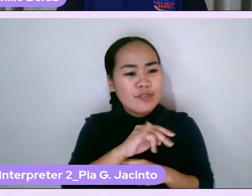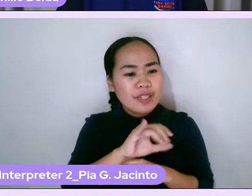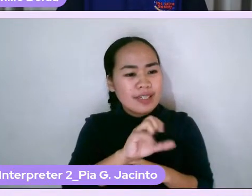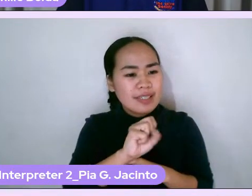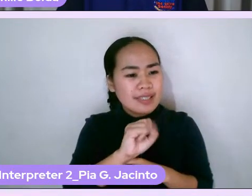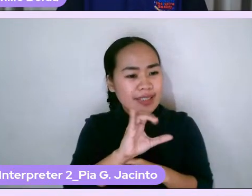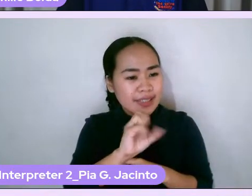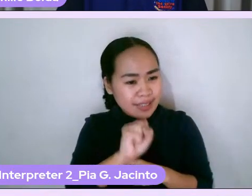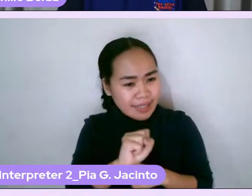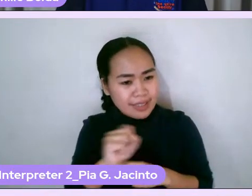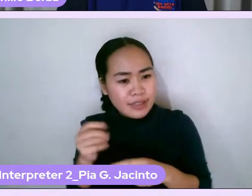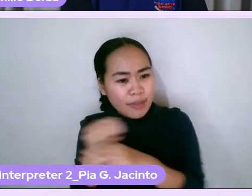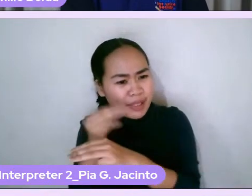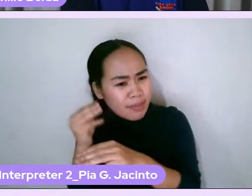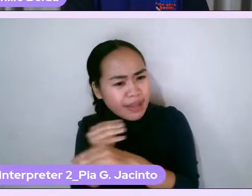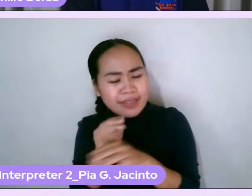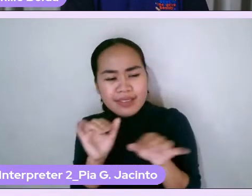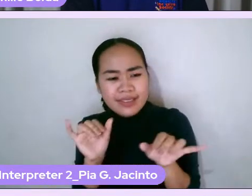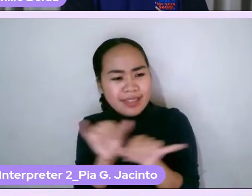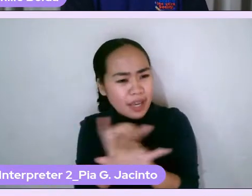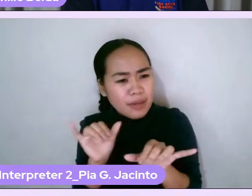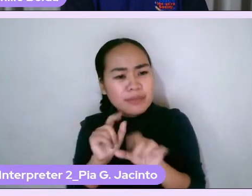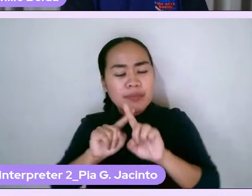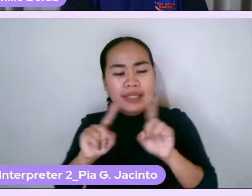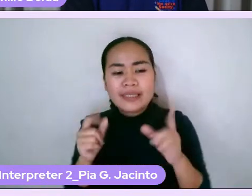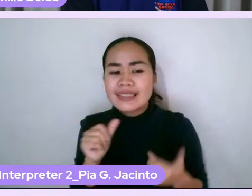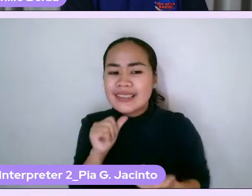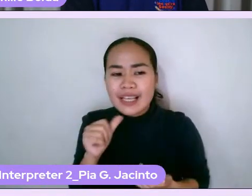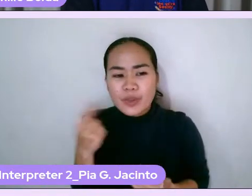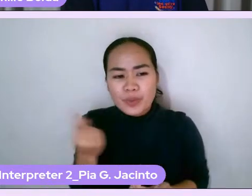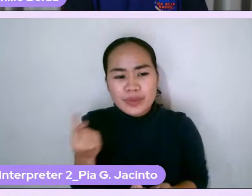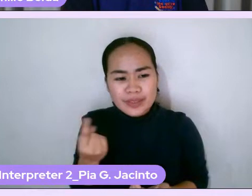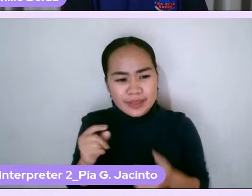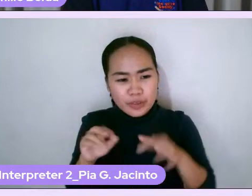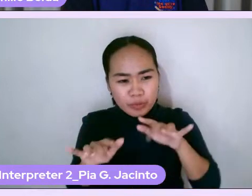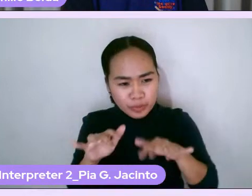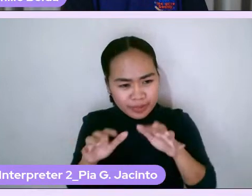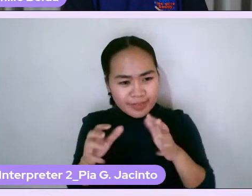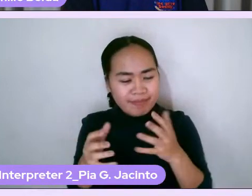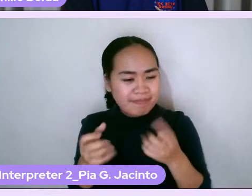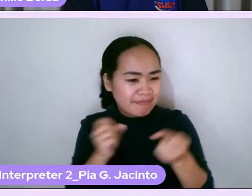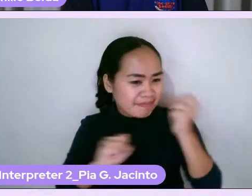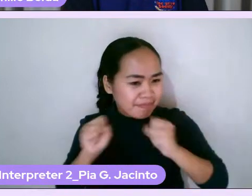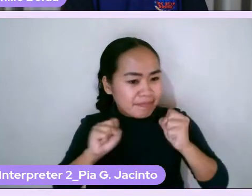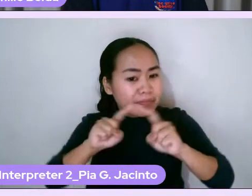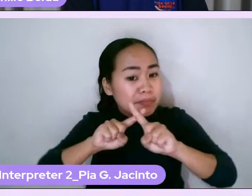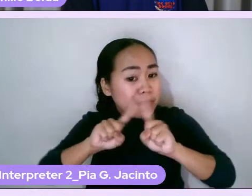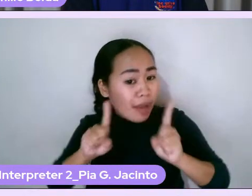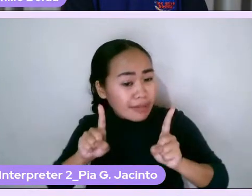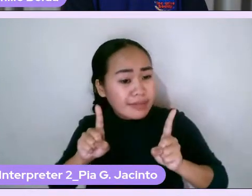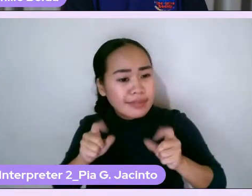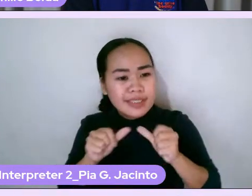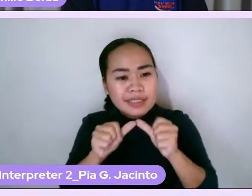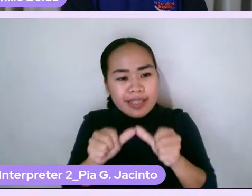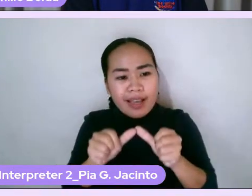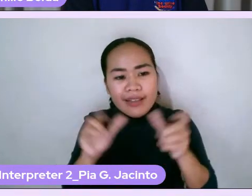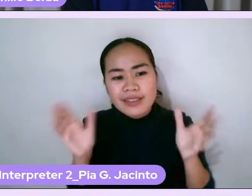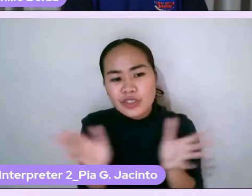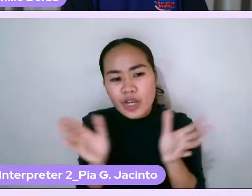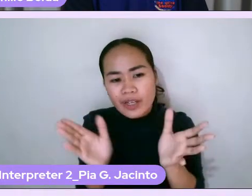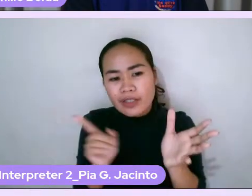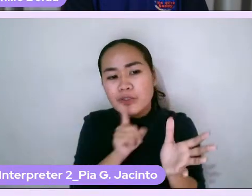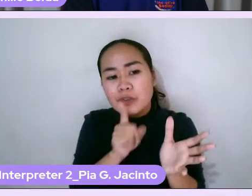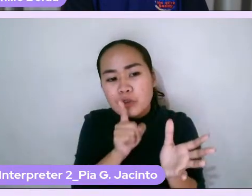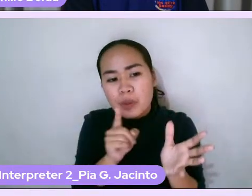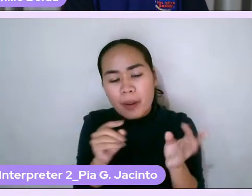and the like. So, hindi lang in IT and computer science. Pero, we are still encouraging, lalo na sa